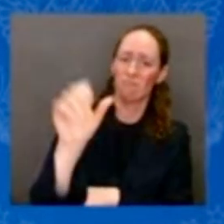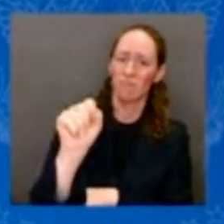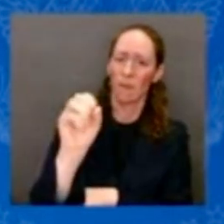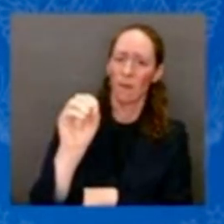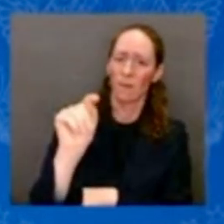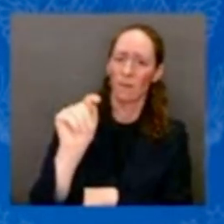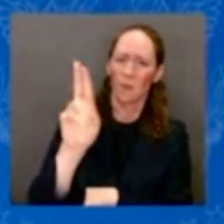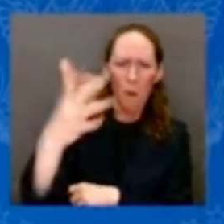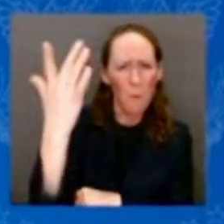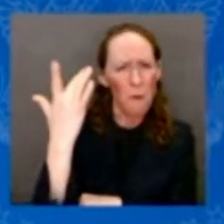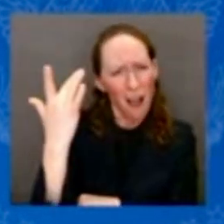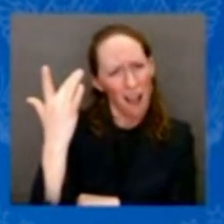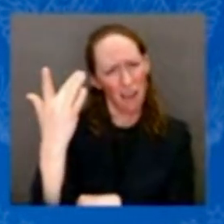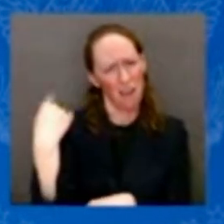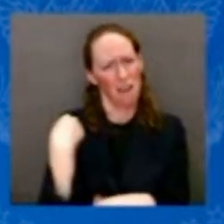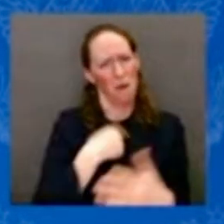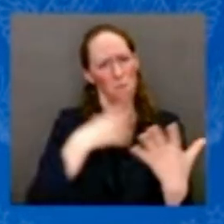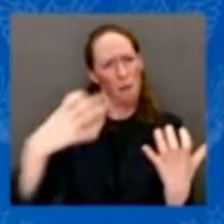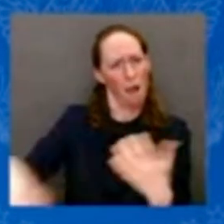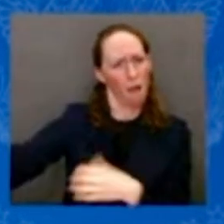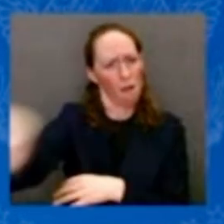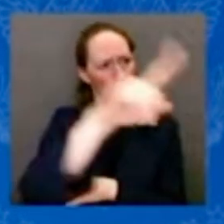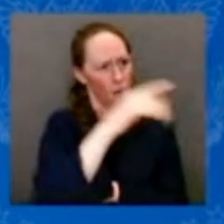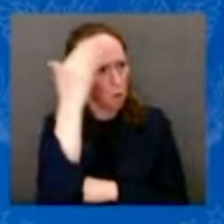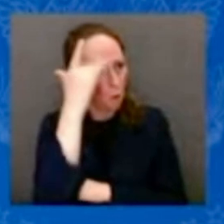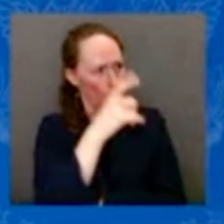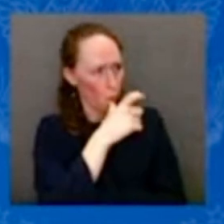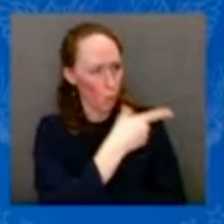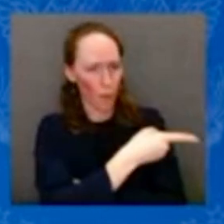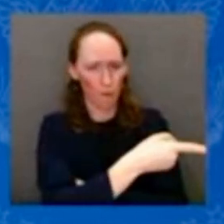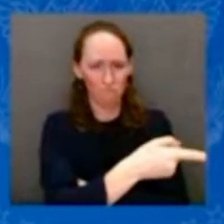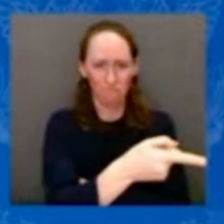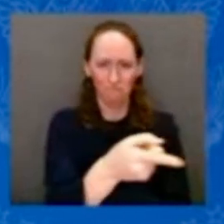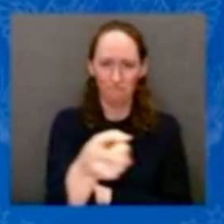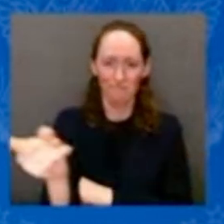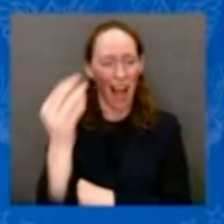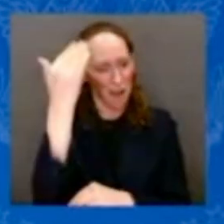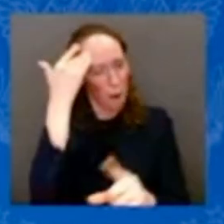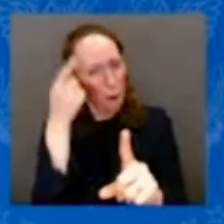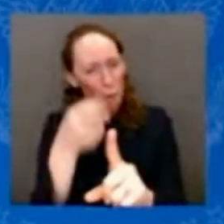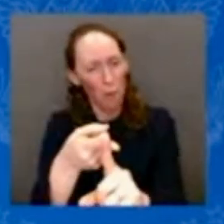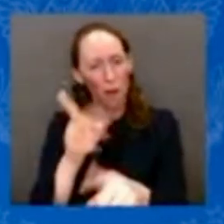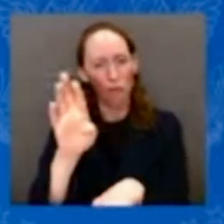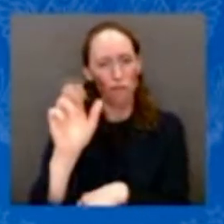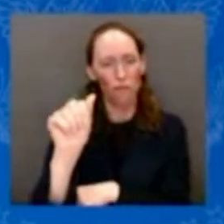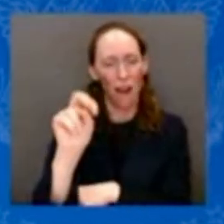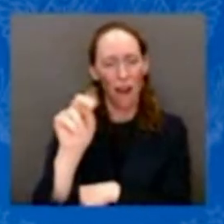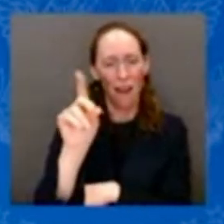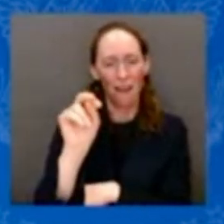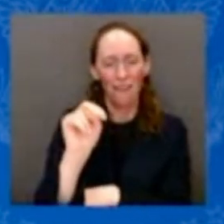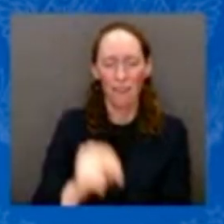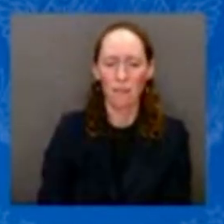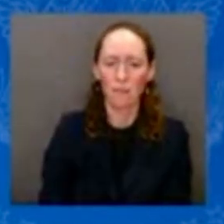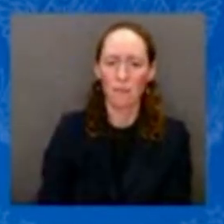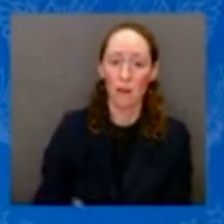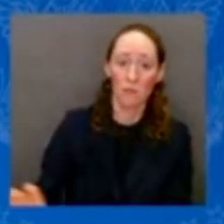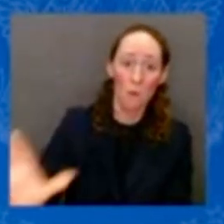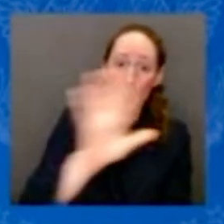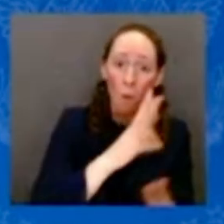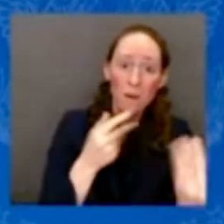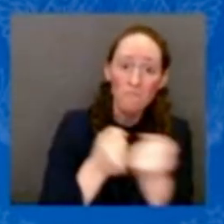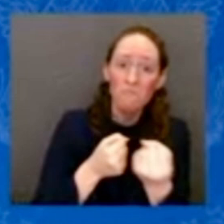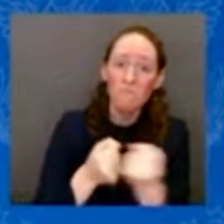the character of this community, the faith you have in this community, the pride